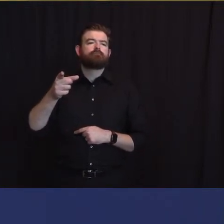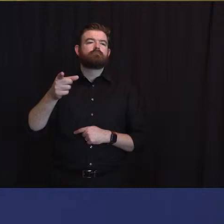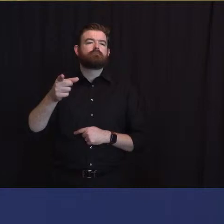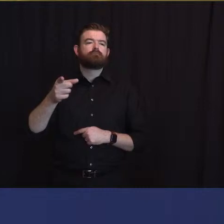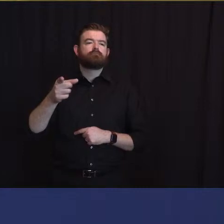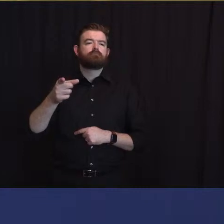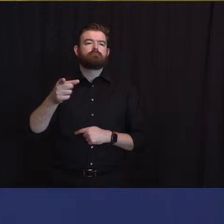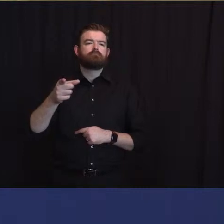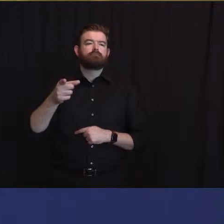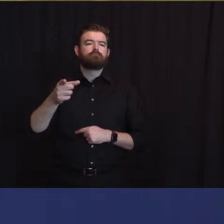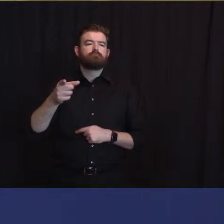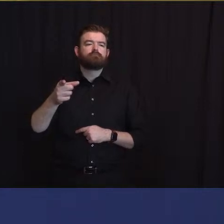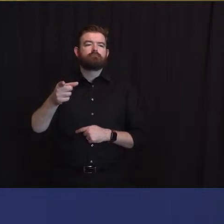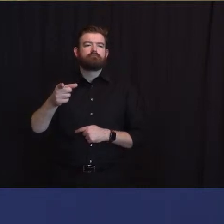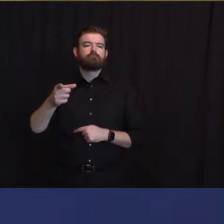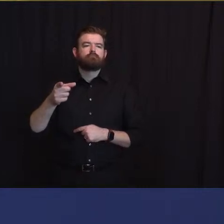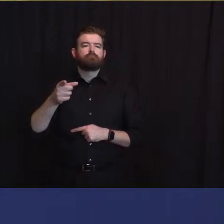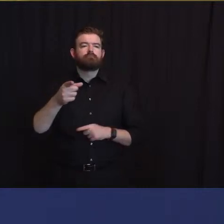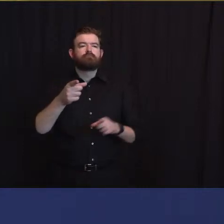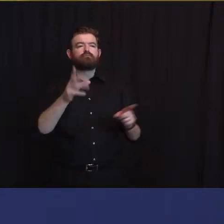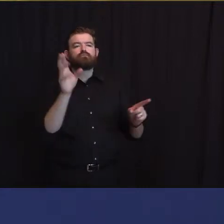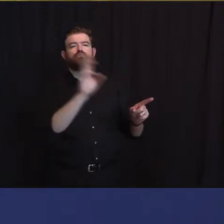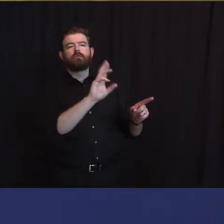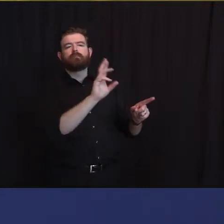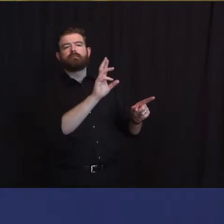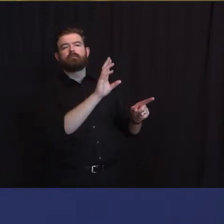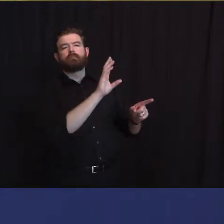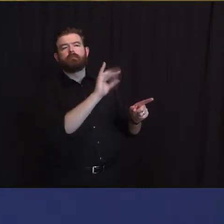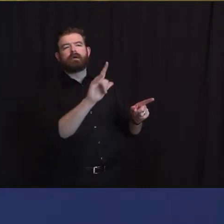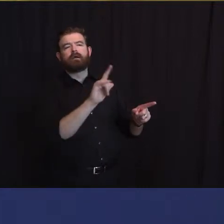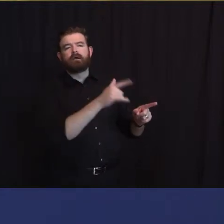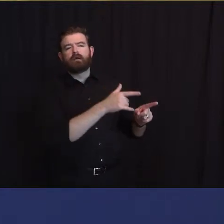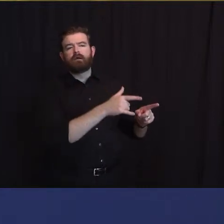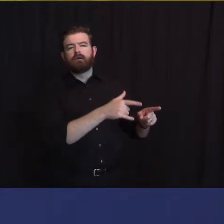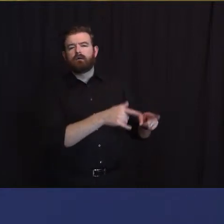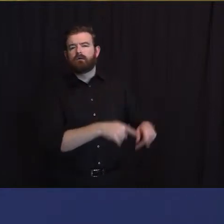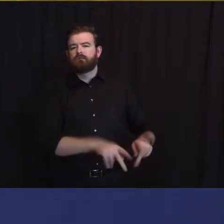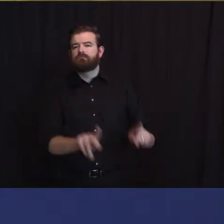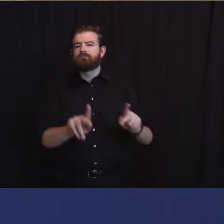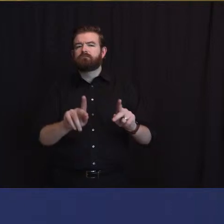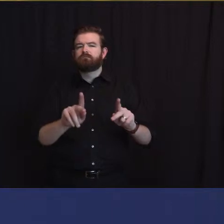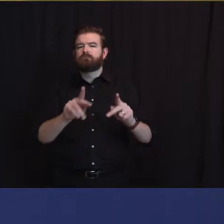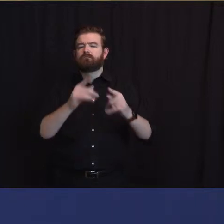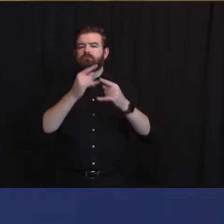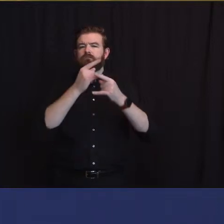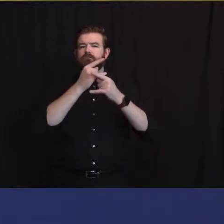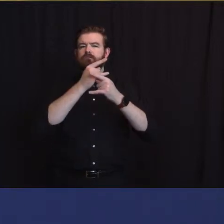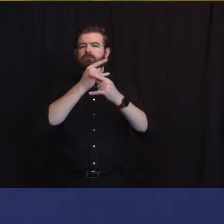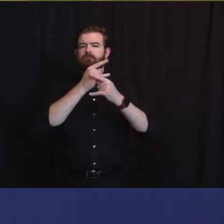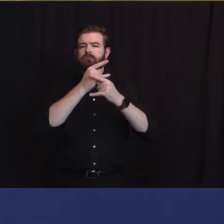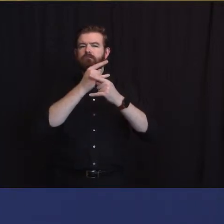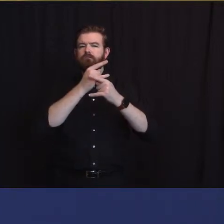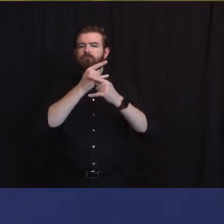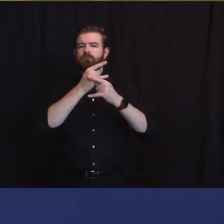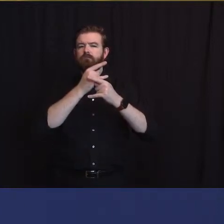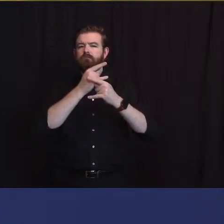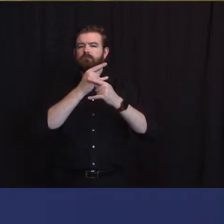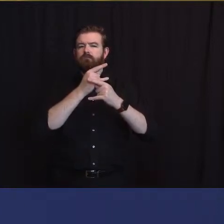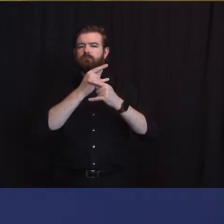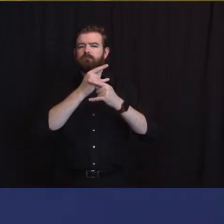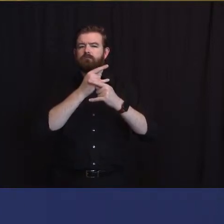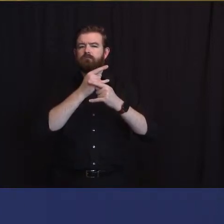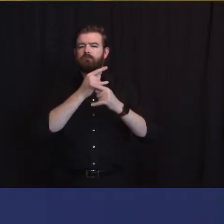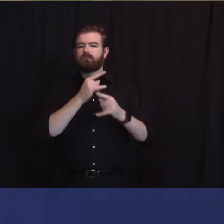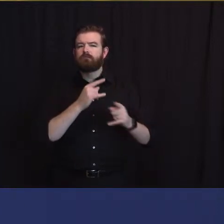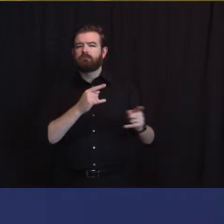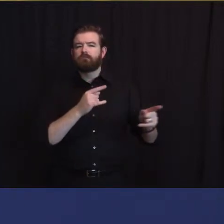bill to allow masks in school and give that decision to the parents? The